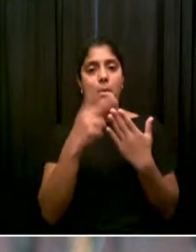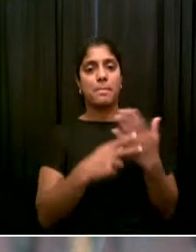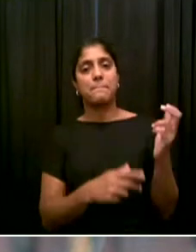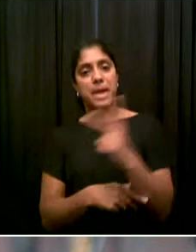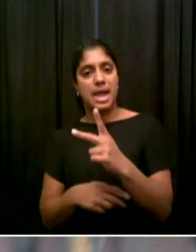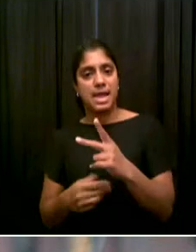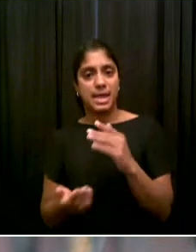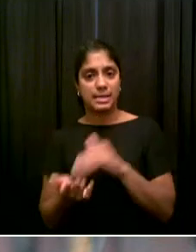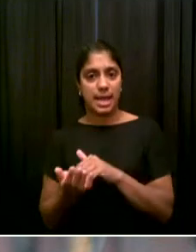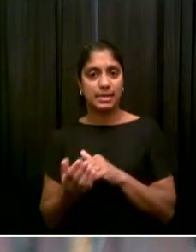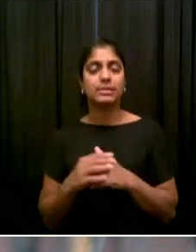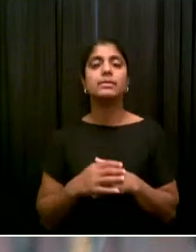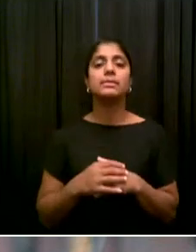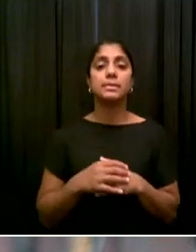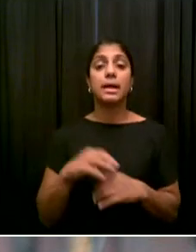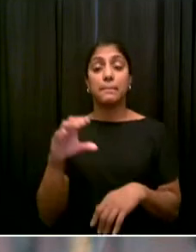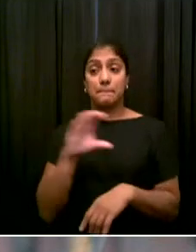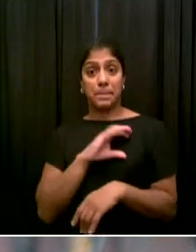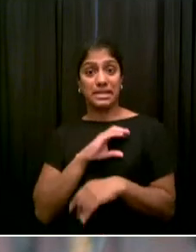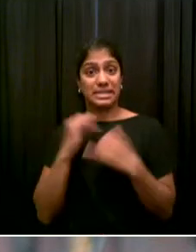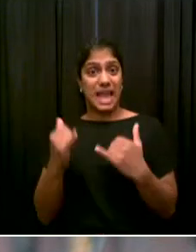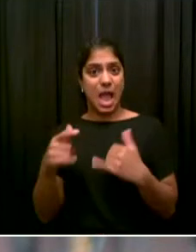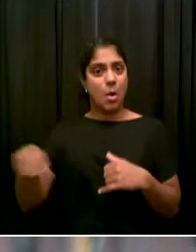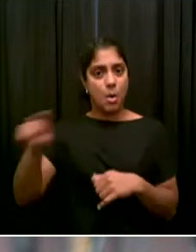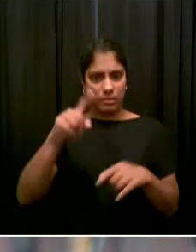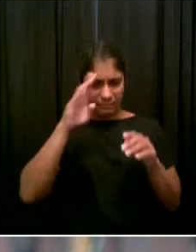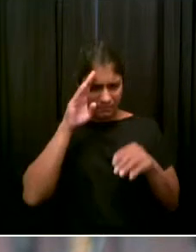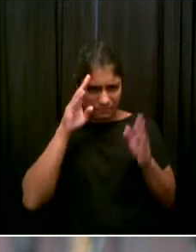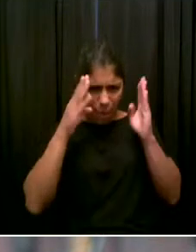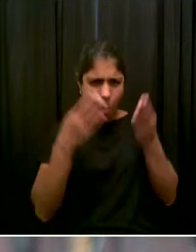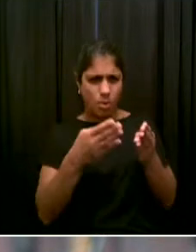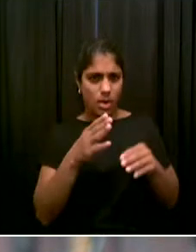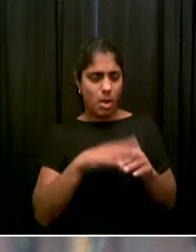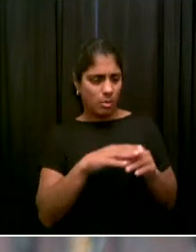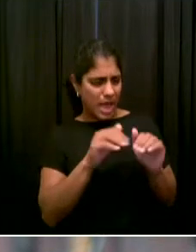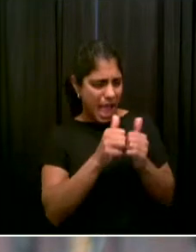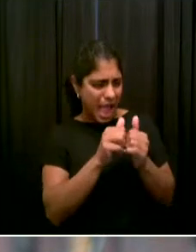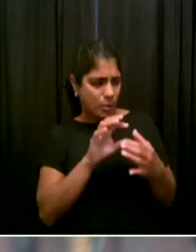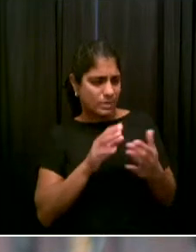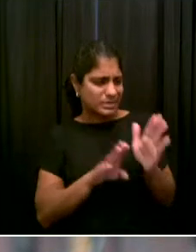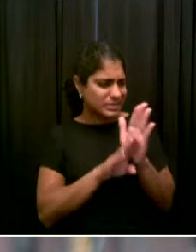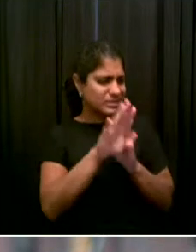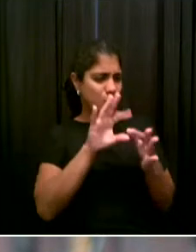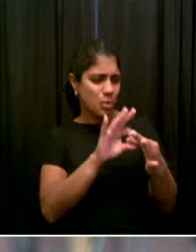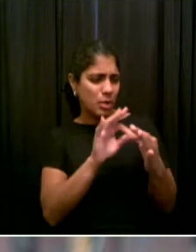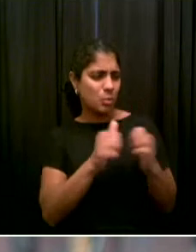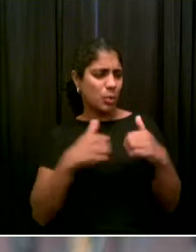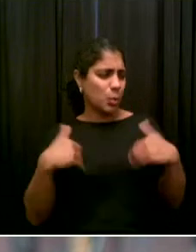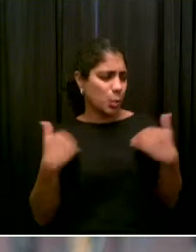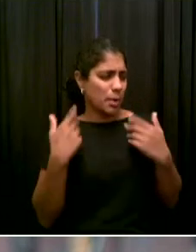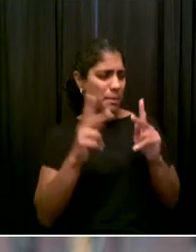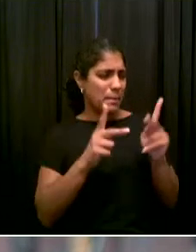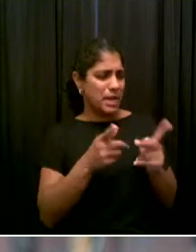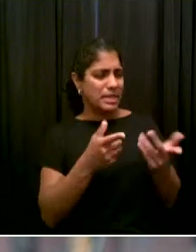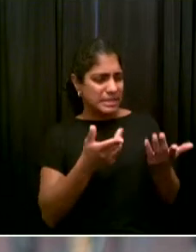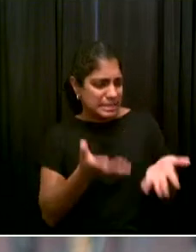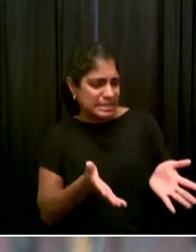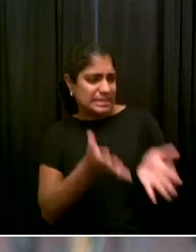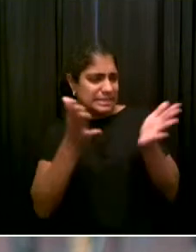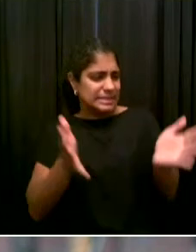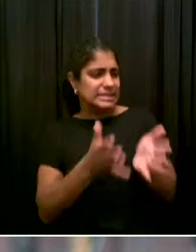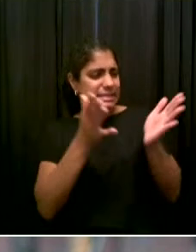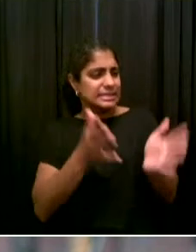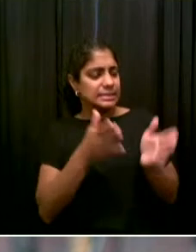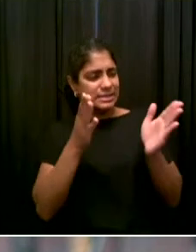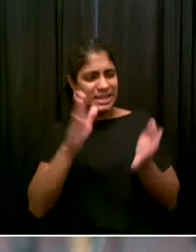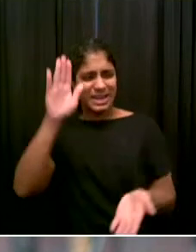deep connections to communities, taking neighborhood policing to the next level. Great initiatives. Take a look at this booklet and you're going to see great initiatives. One